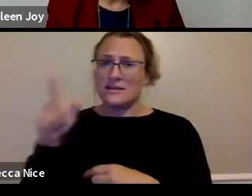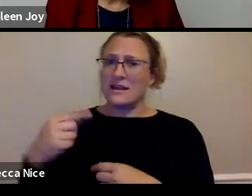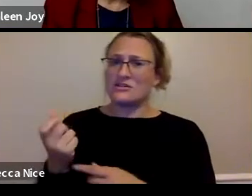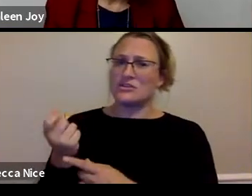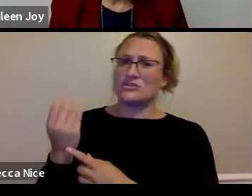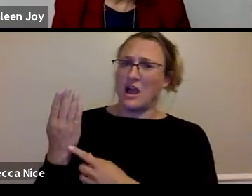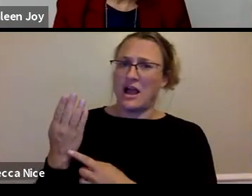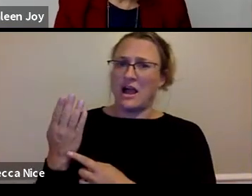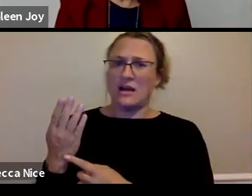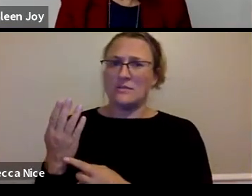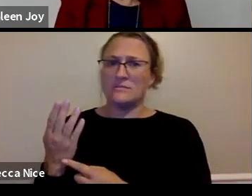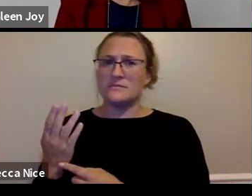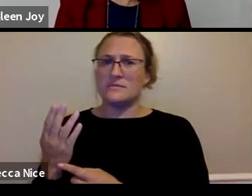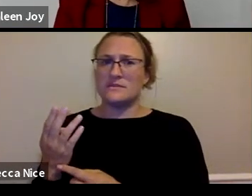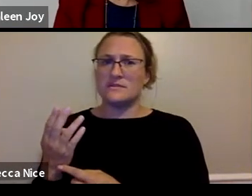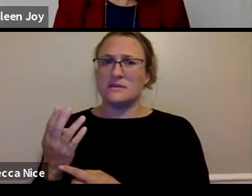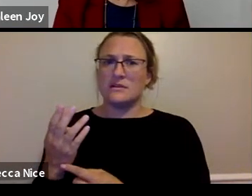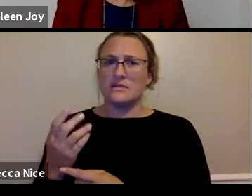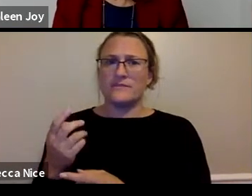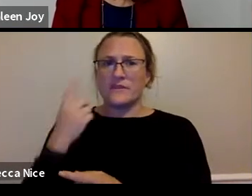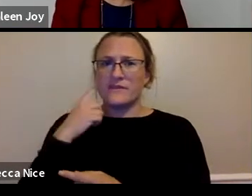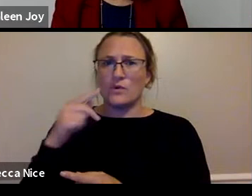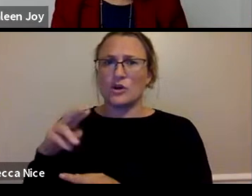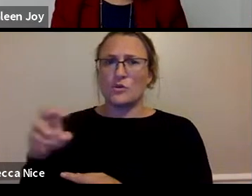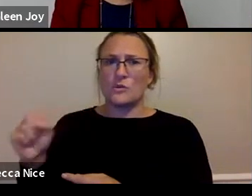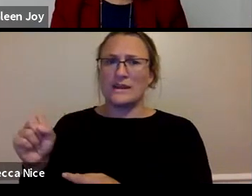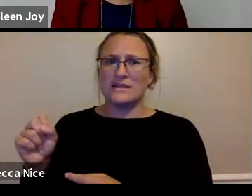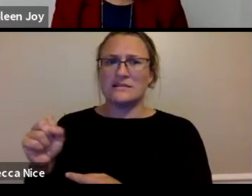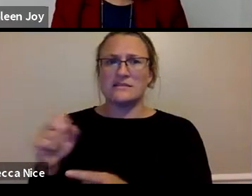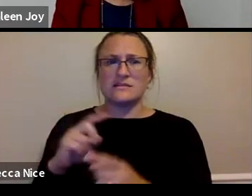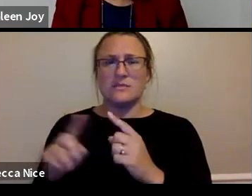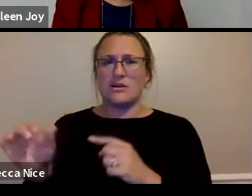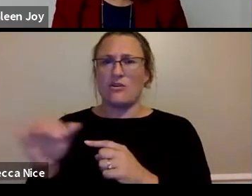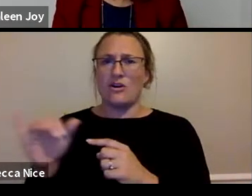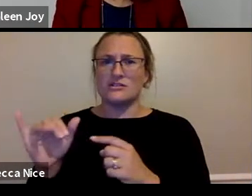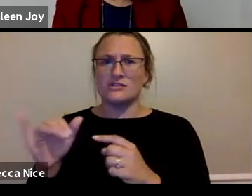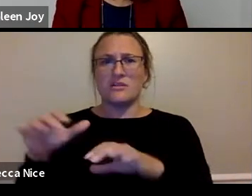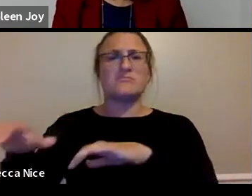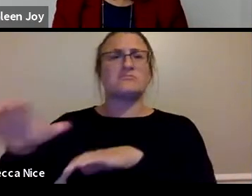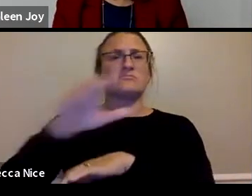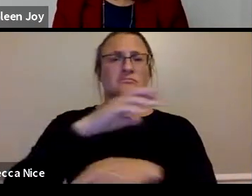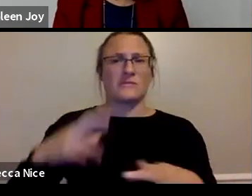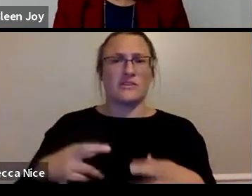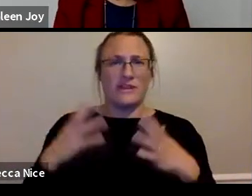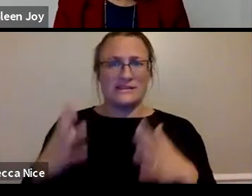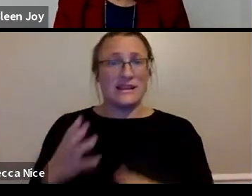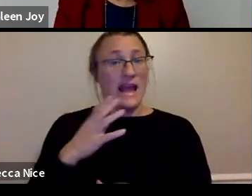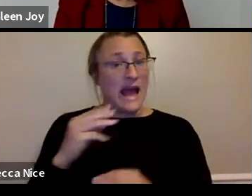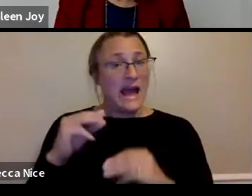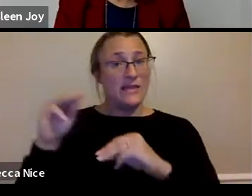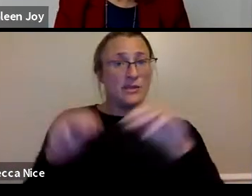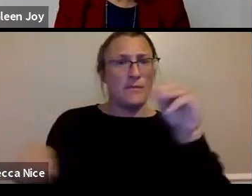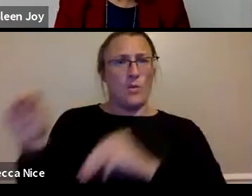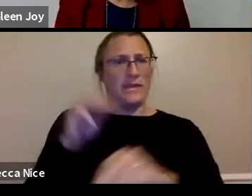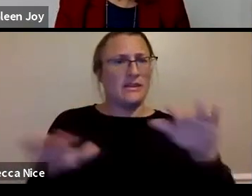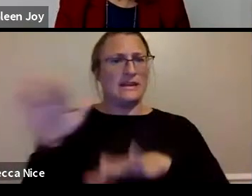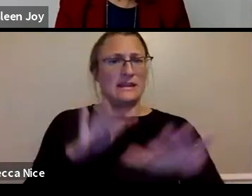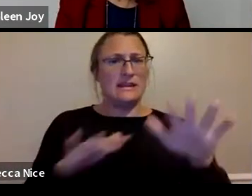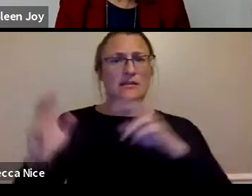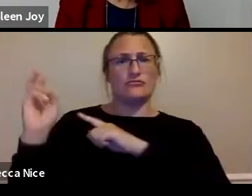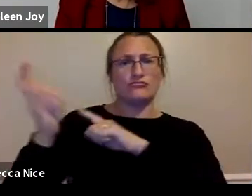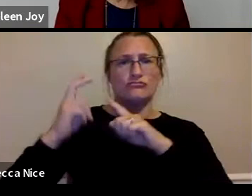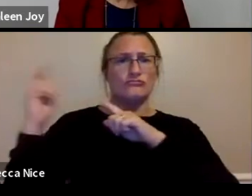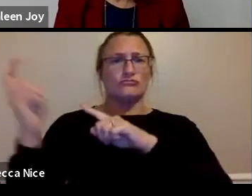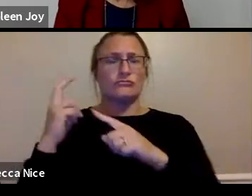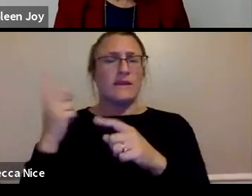would create for Queens and metropolitan residents. We also support it because of the mobility benefits that AirTrain provides to our members,